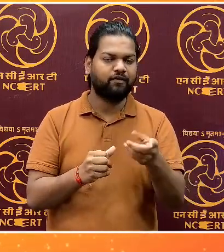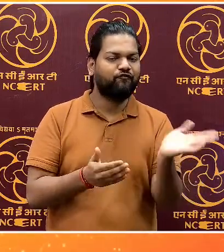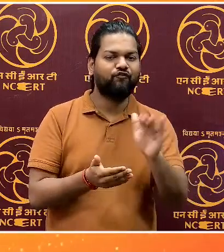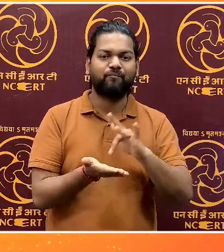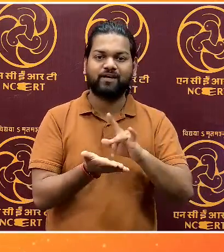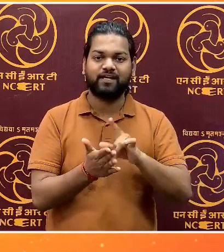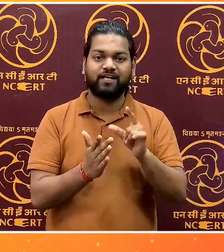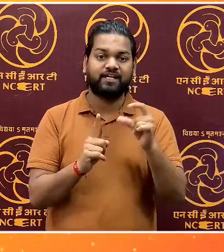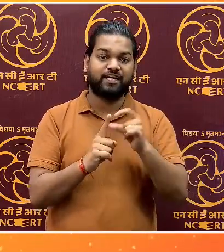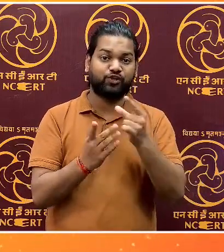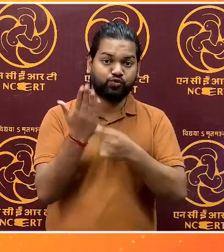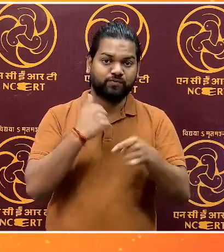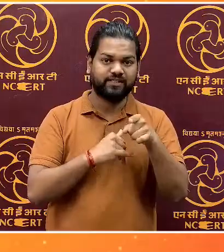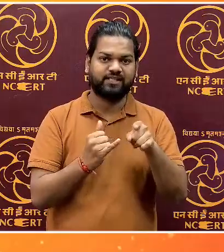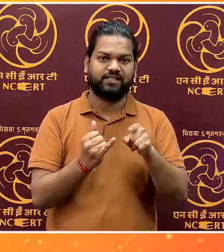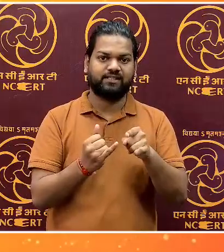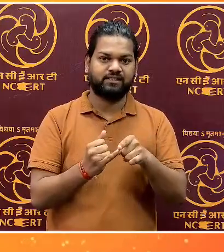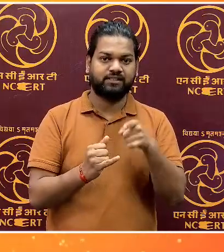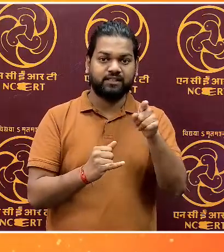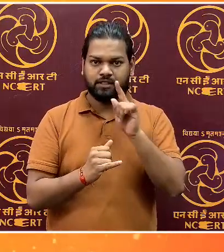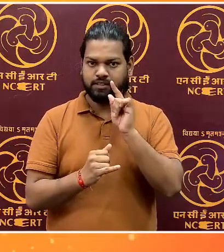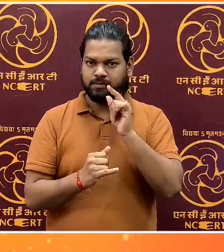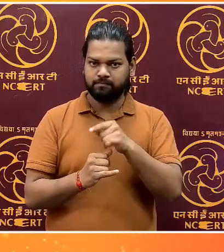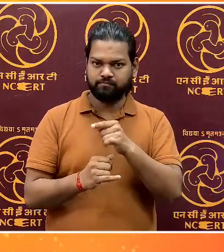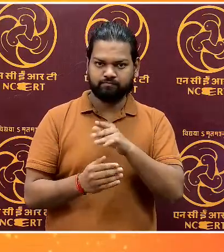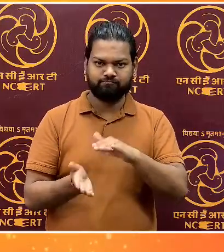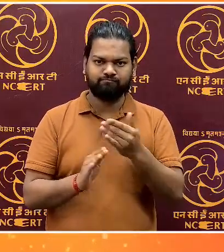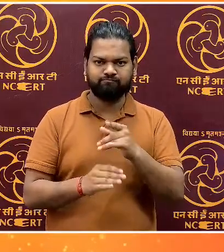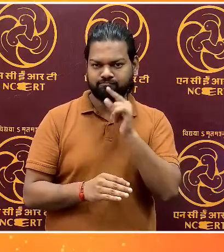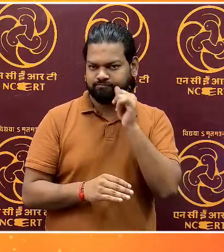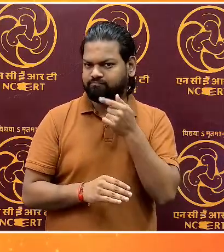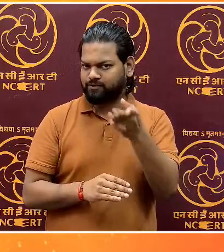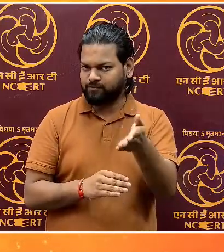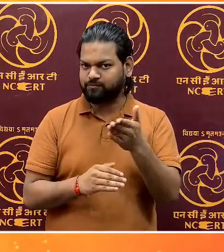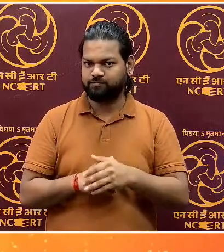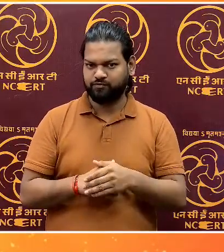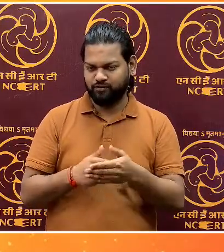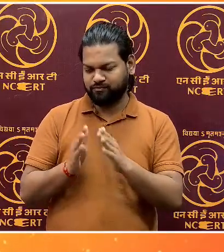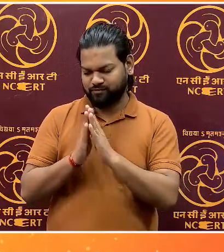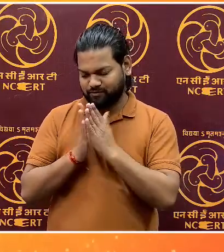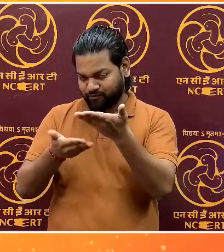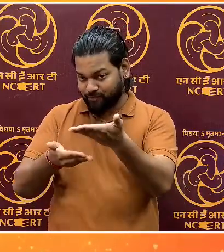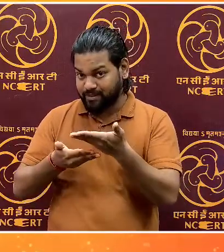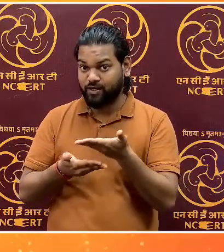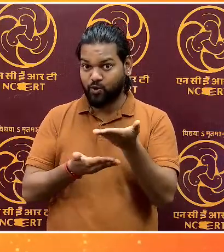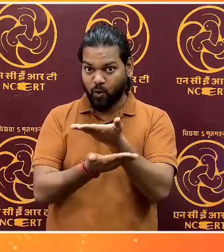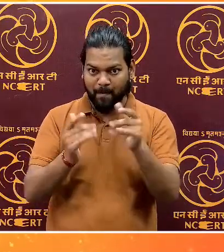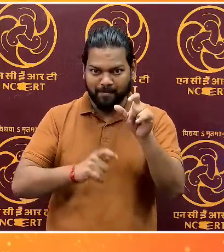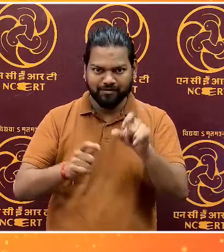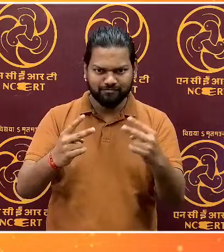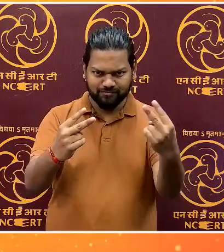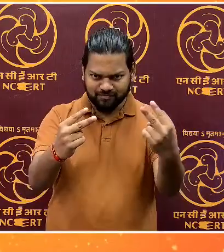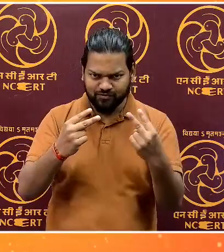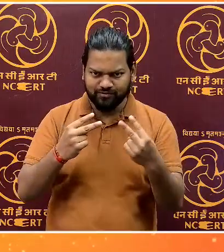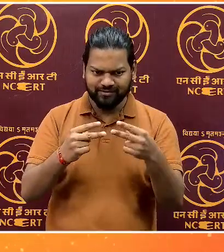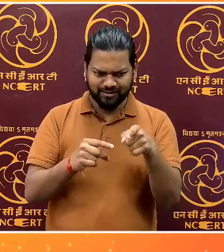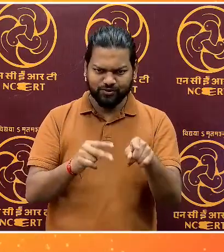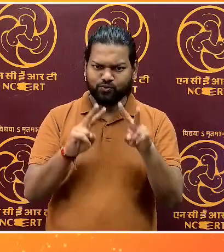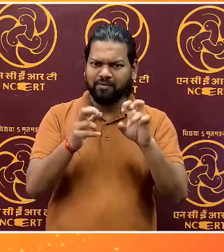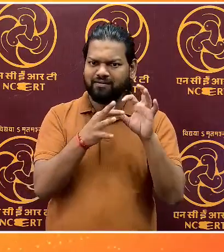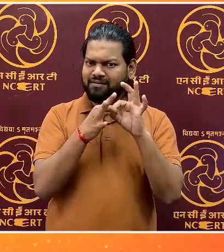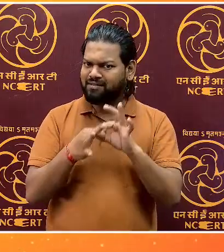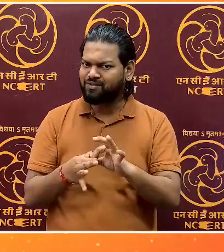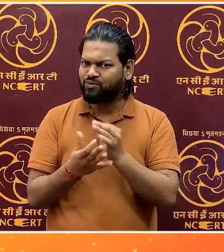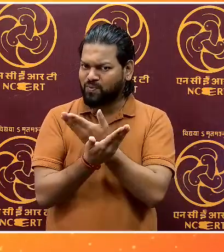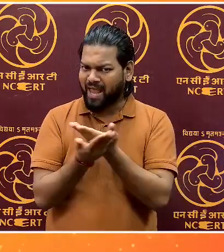are Namaskar. glad to have you here, sir. And dear viewers, if you have any queries related to this topic, feel